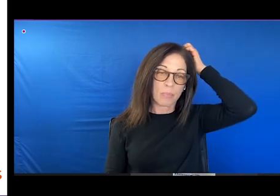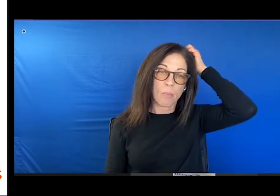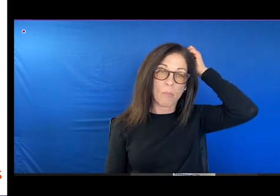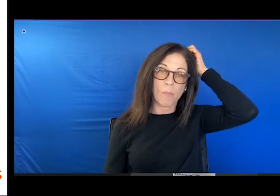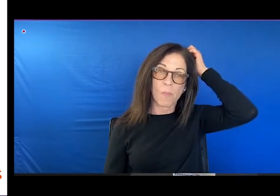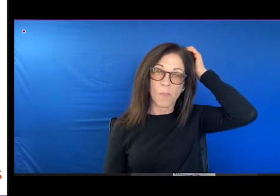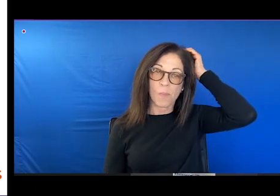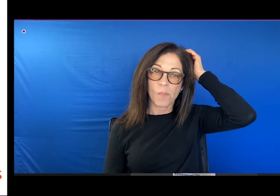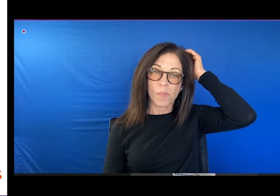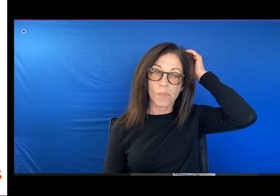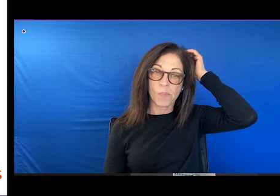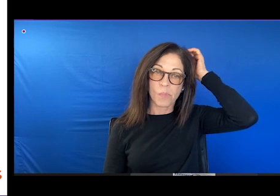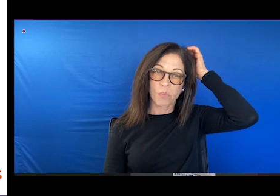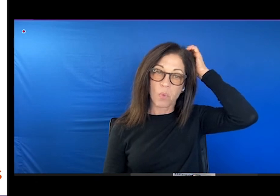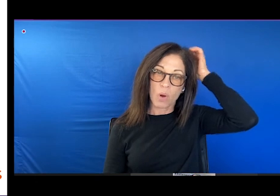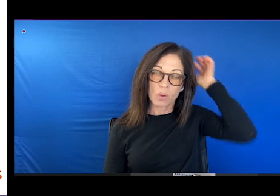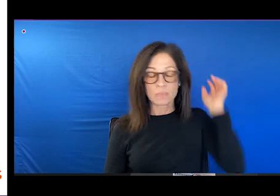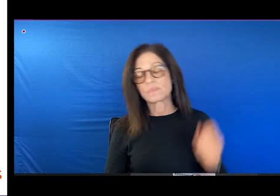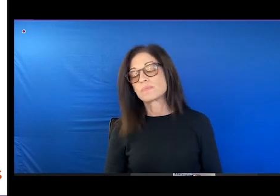next slide, please.